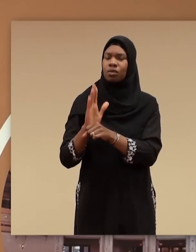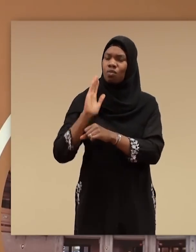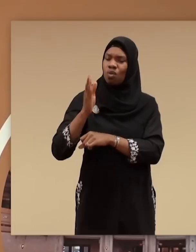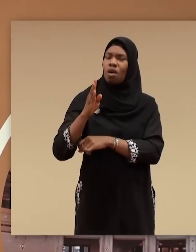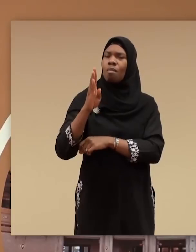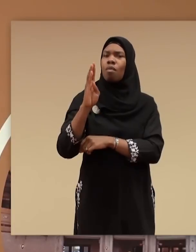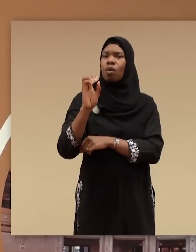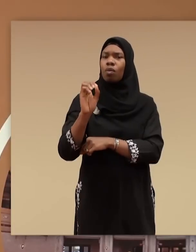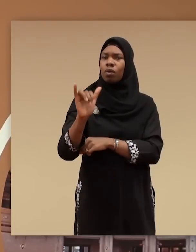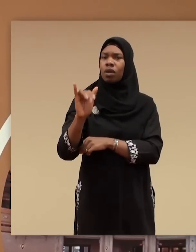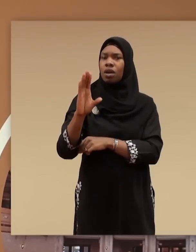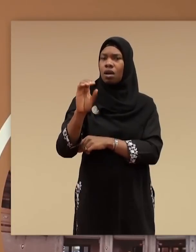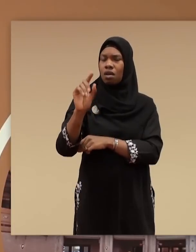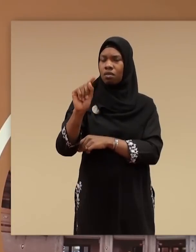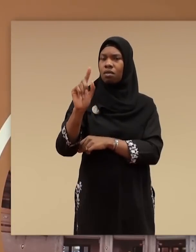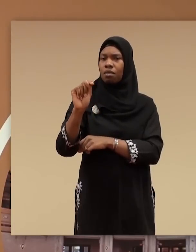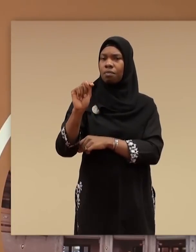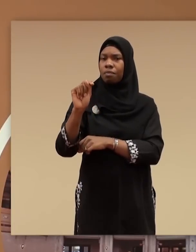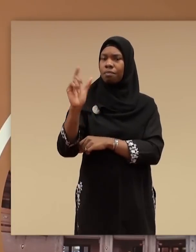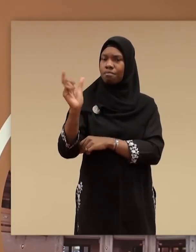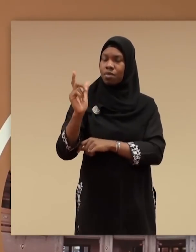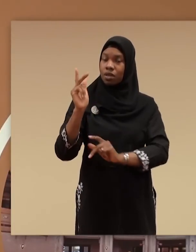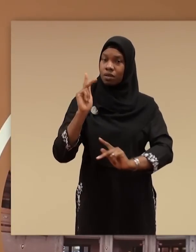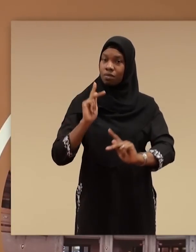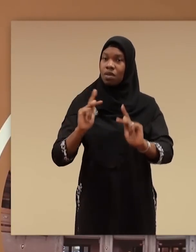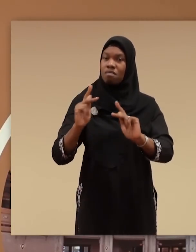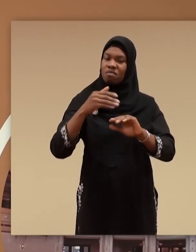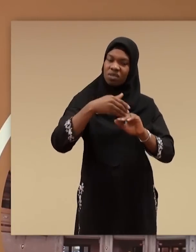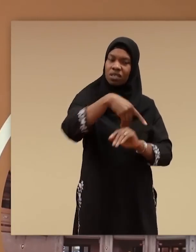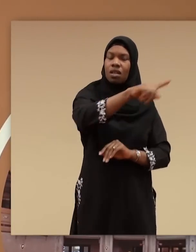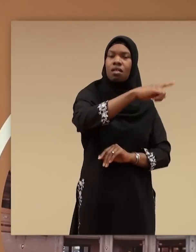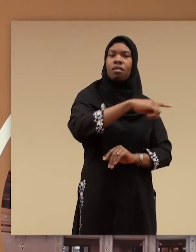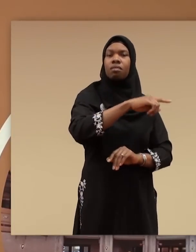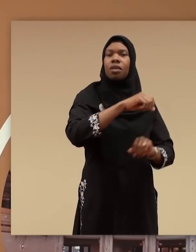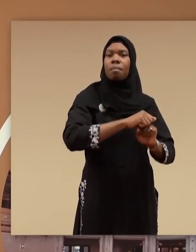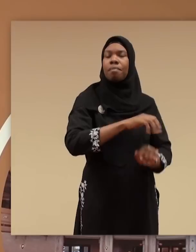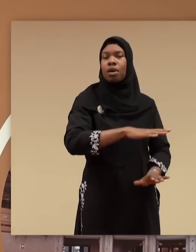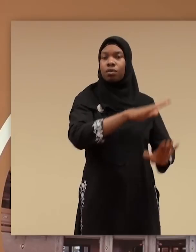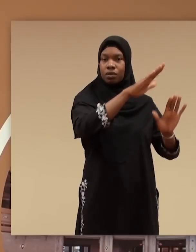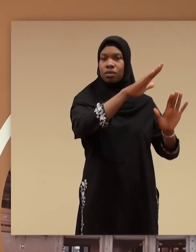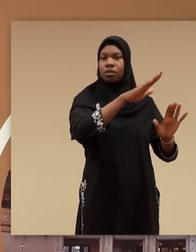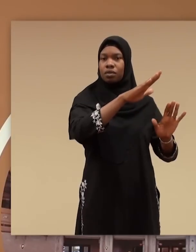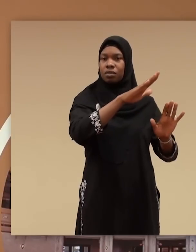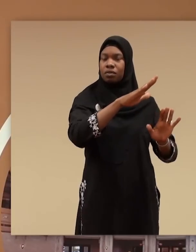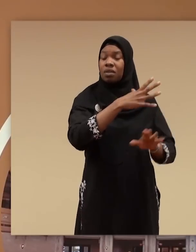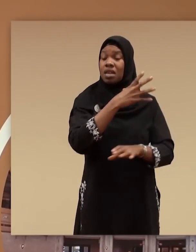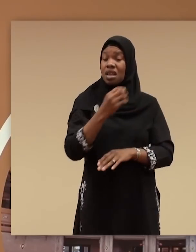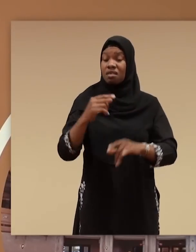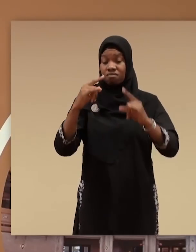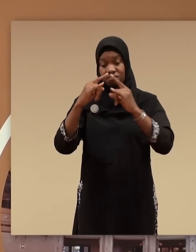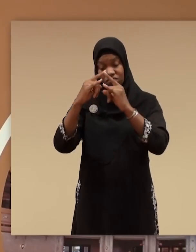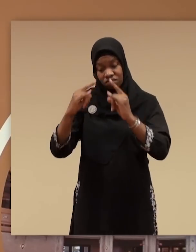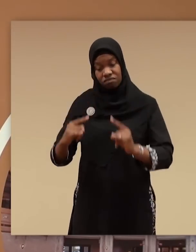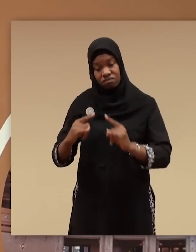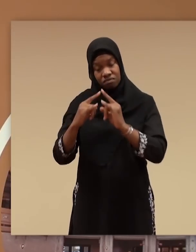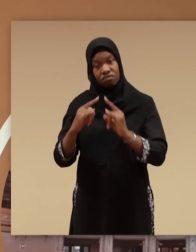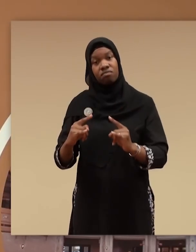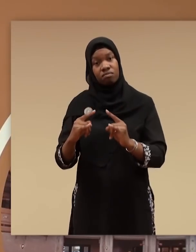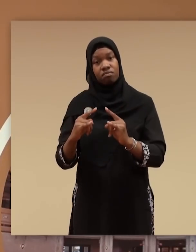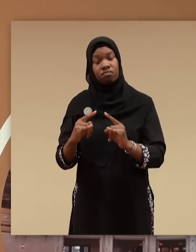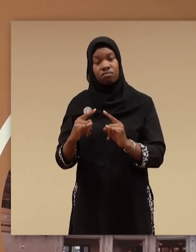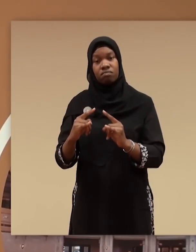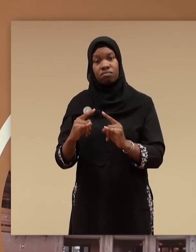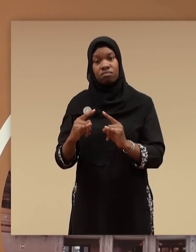boycott the Muslims and send them to the mountain. And he erected his tent in the same spot as a